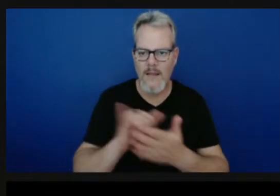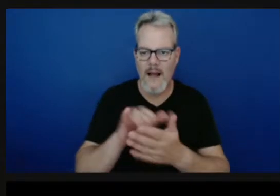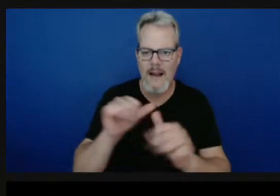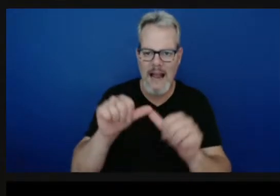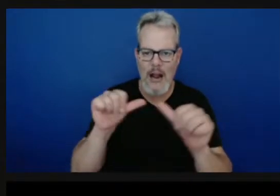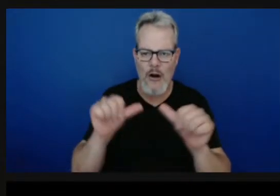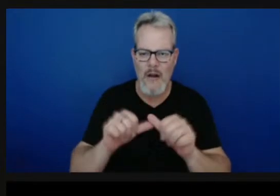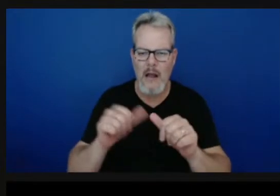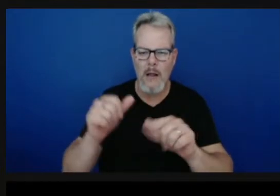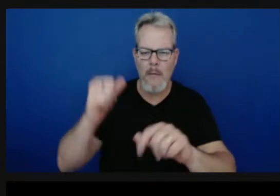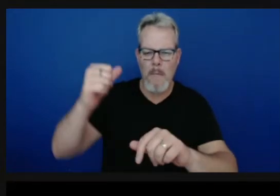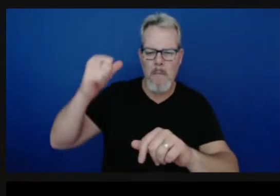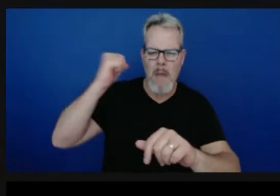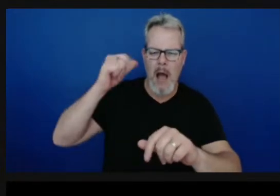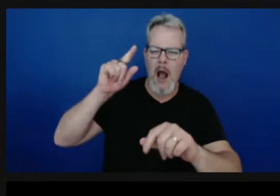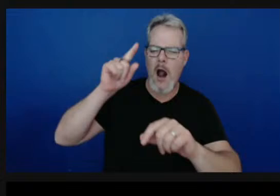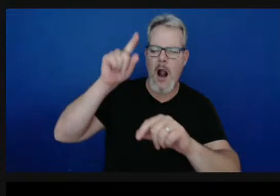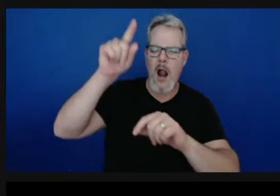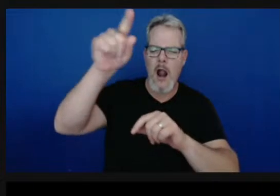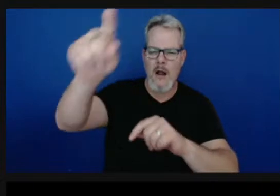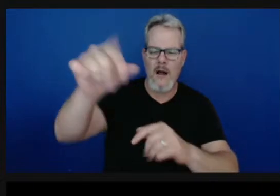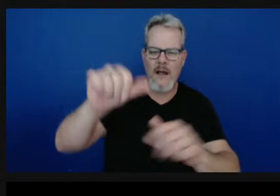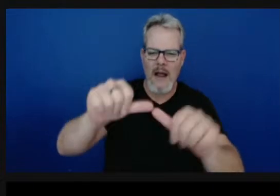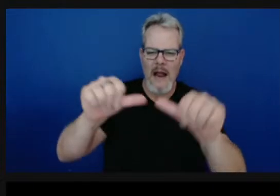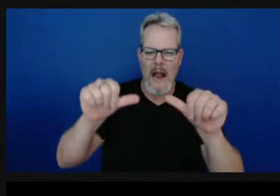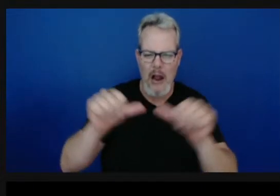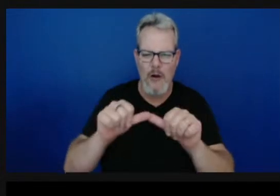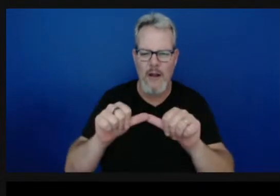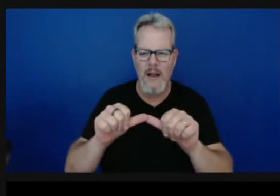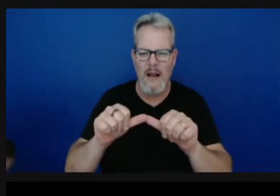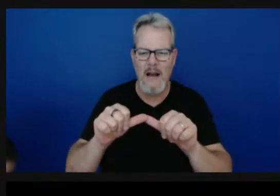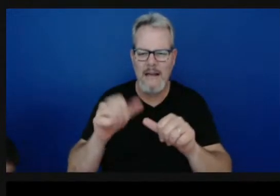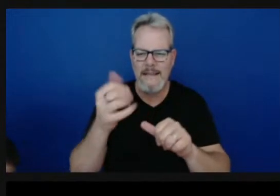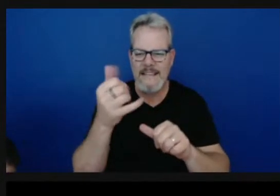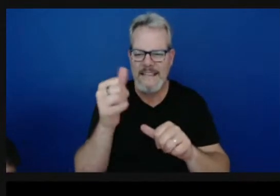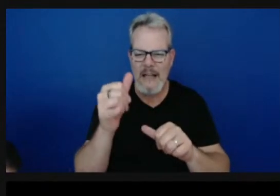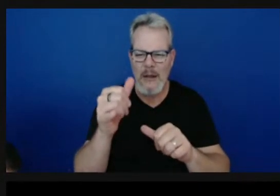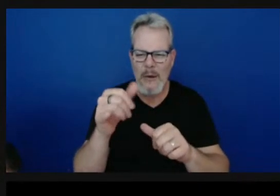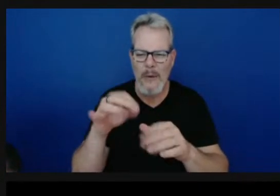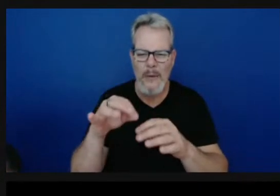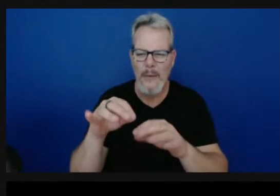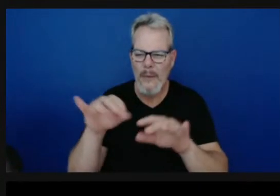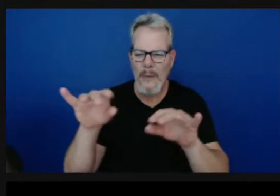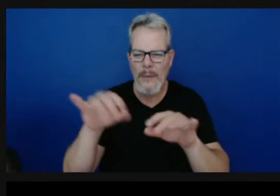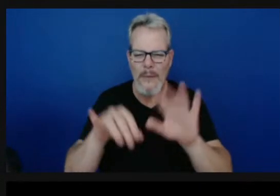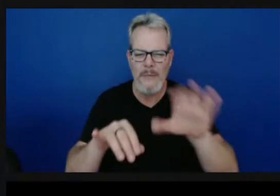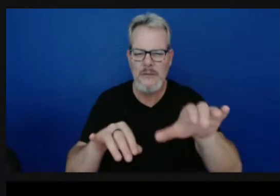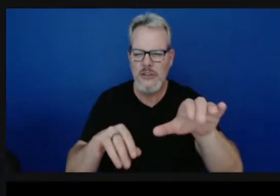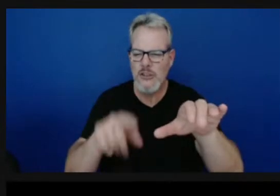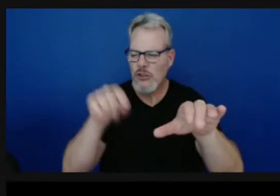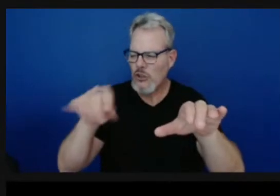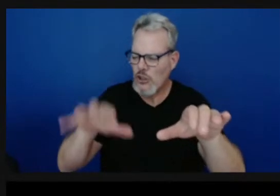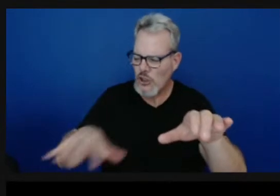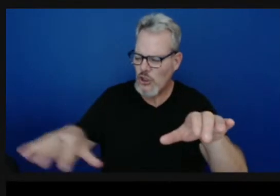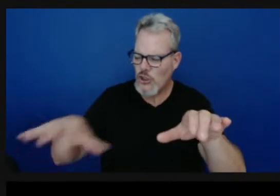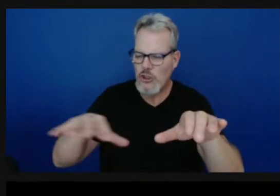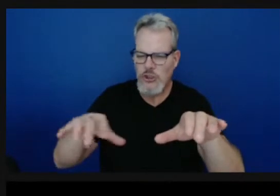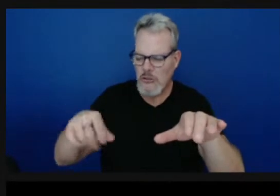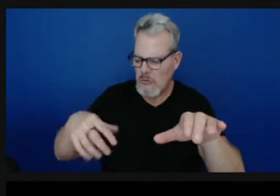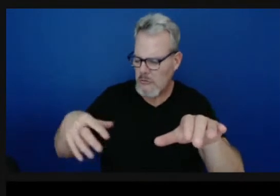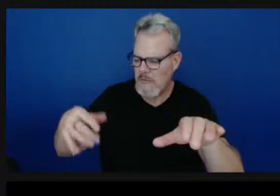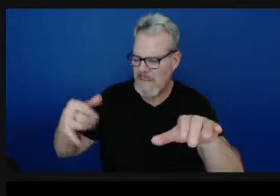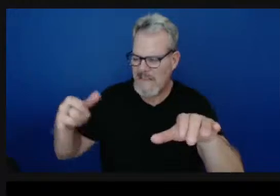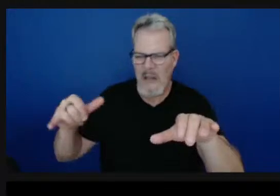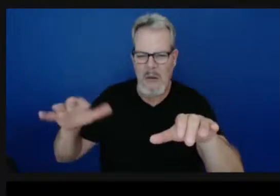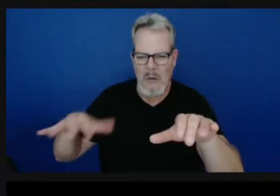mineral accumulation is back in here with one spot over here to the side. And I'll come back to this in a second. Let me